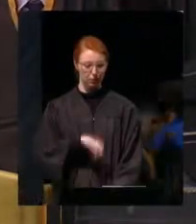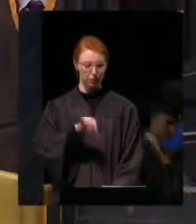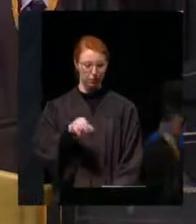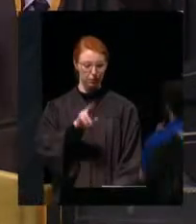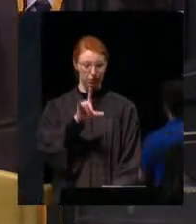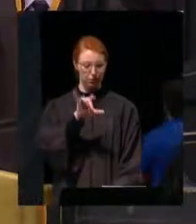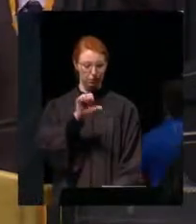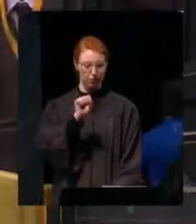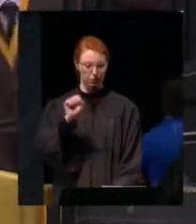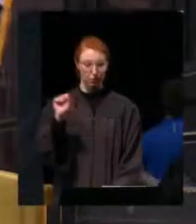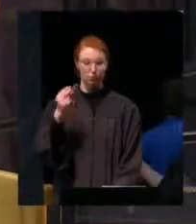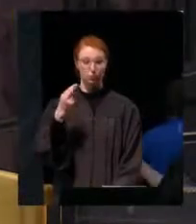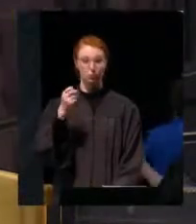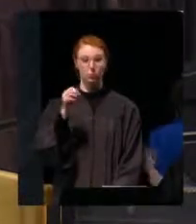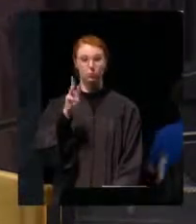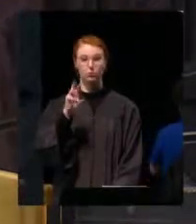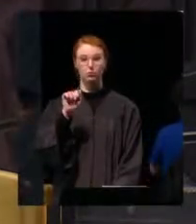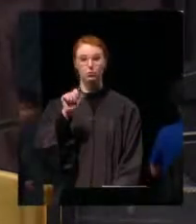Julius Showalter.